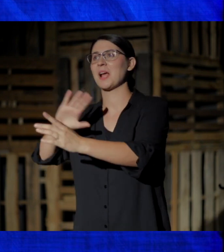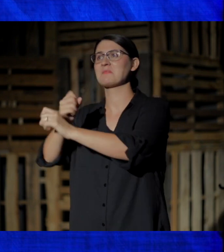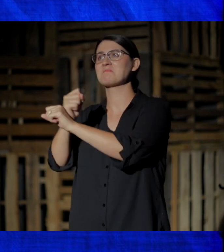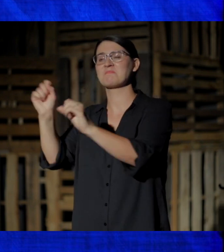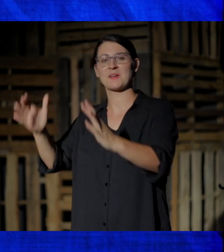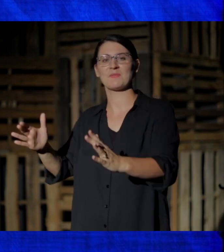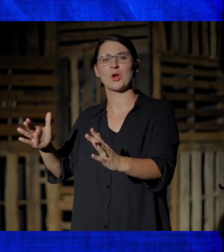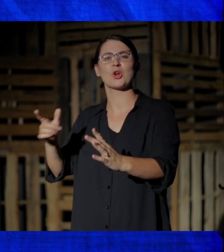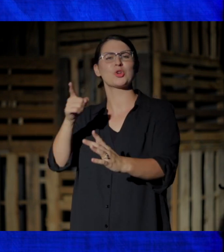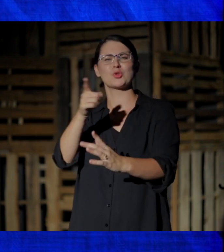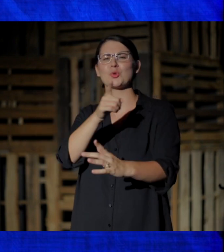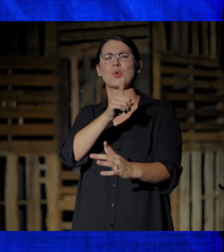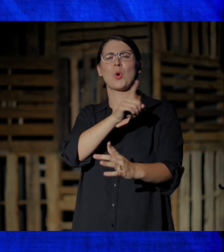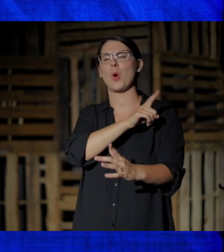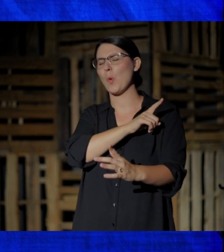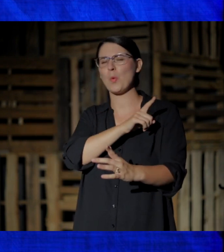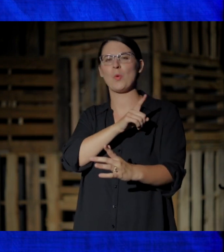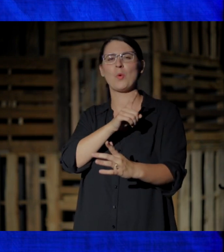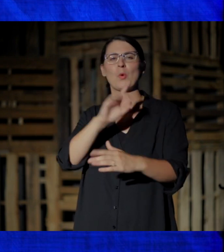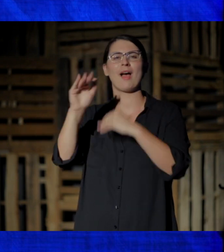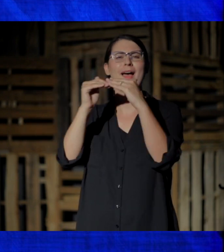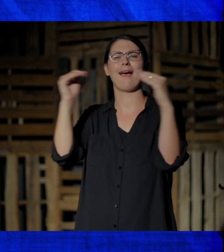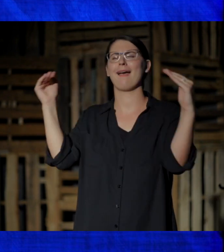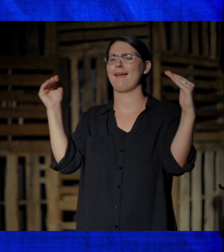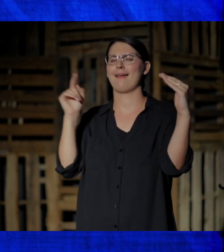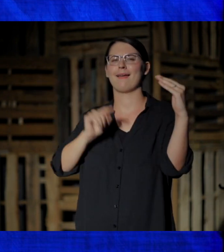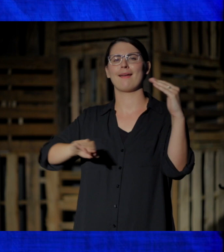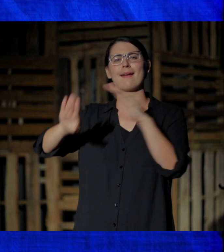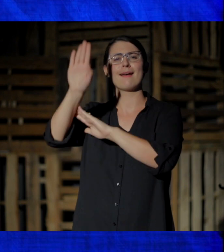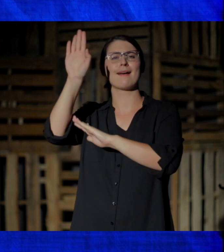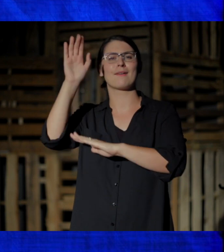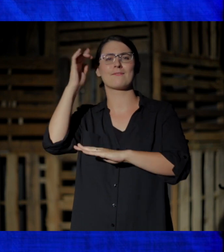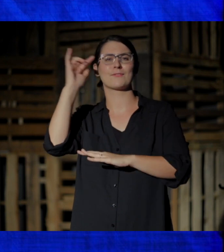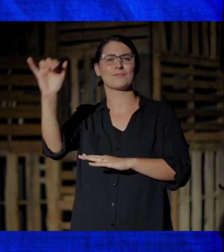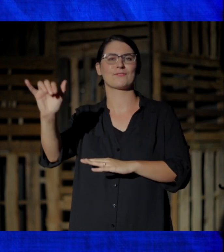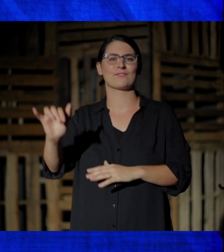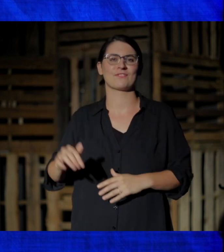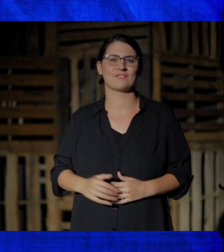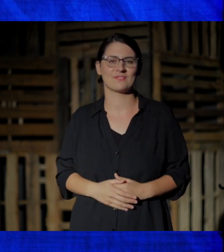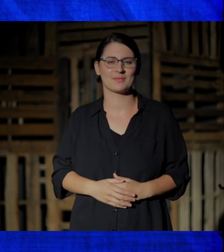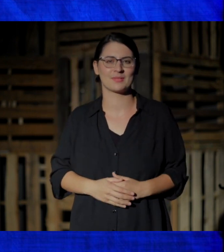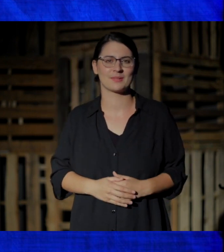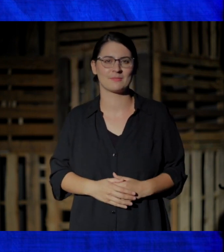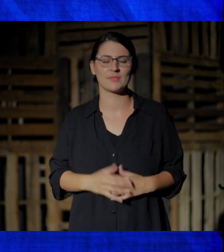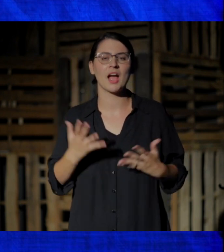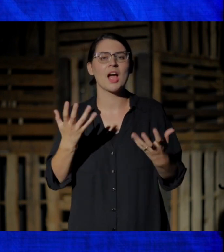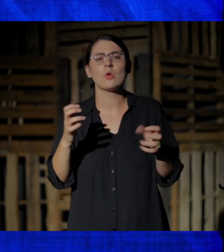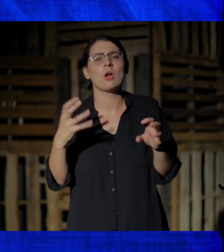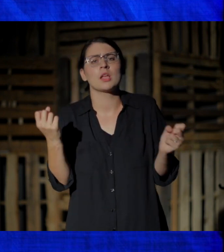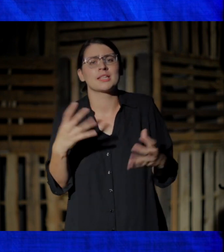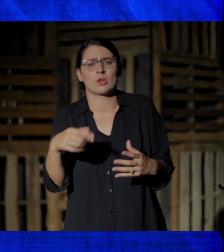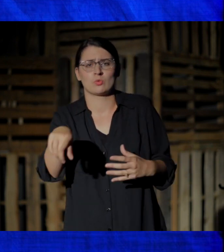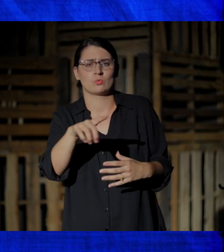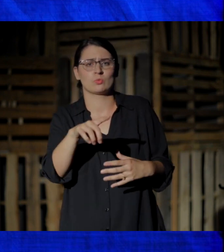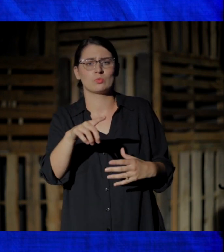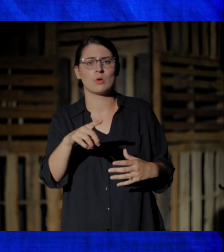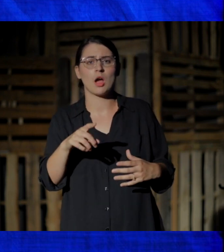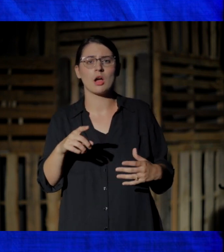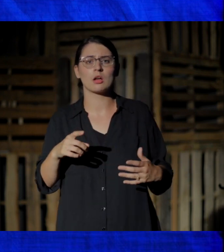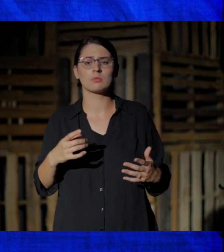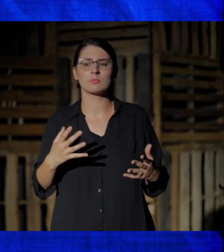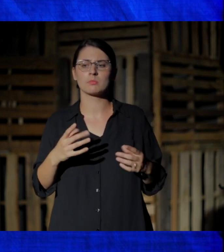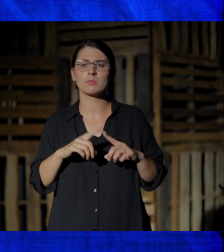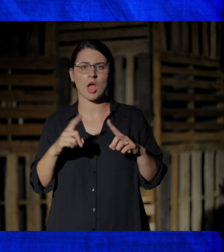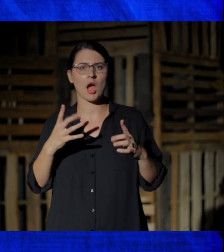Jesus, I'm not trying to scare you to Him. I'm just trying to get the reality that if you've never given your life to Christ, that's the